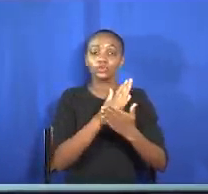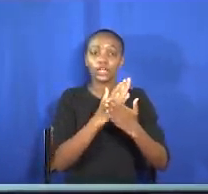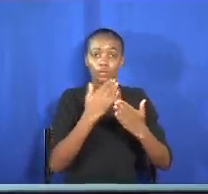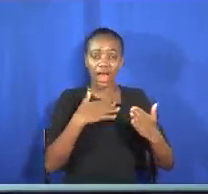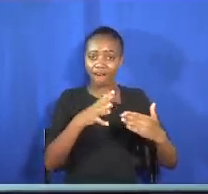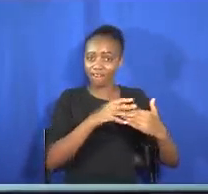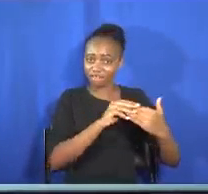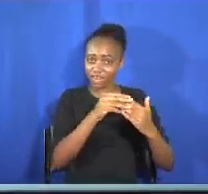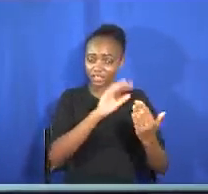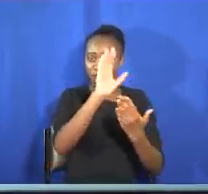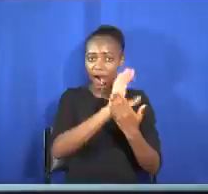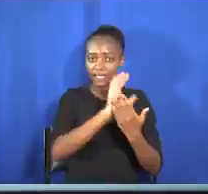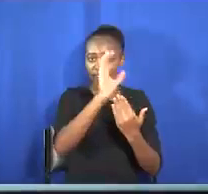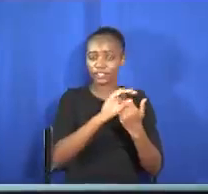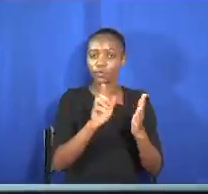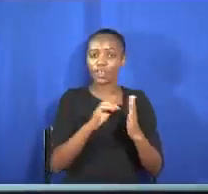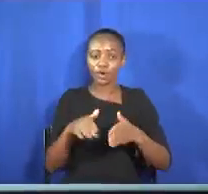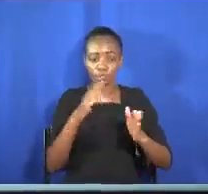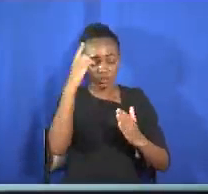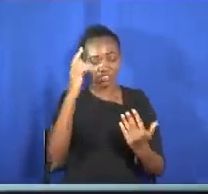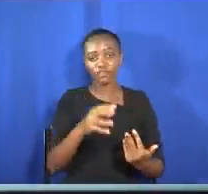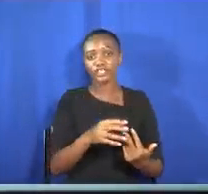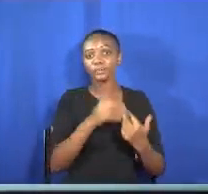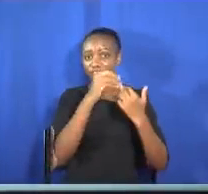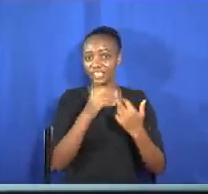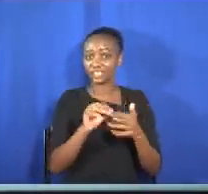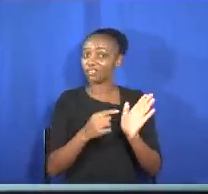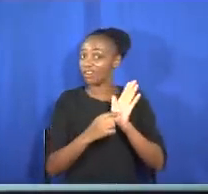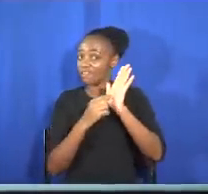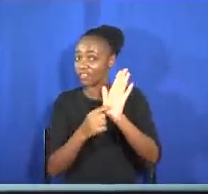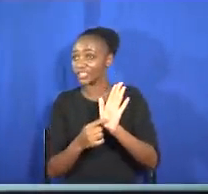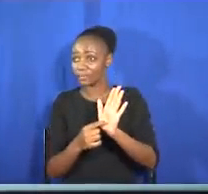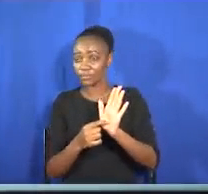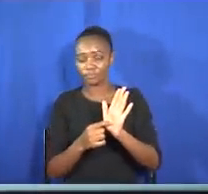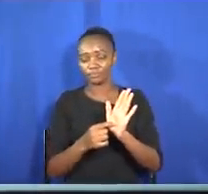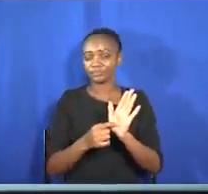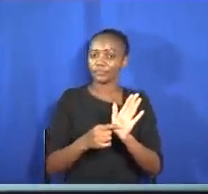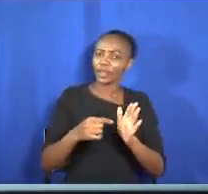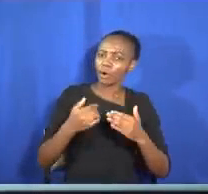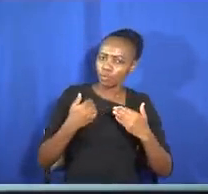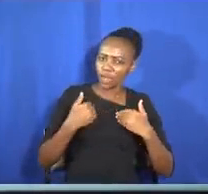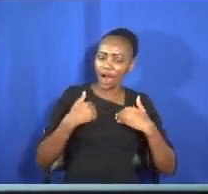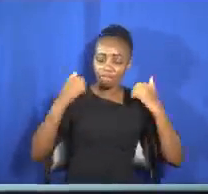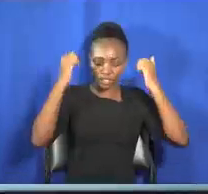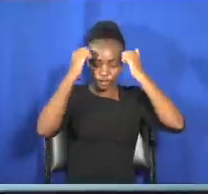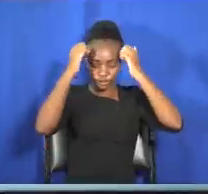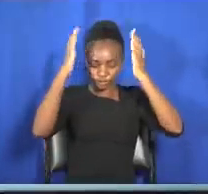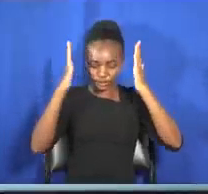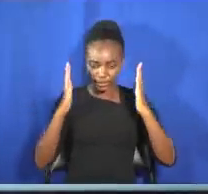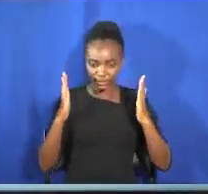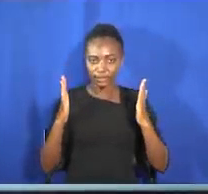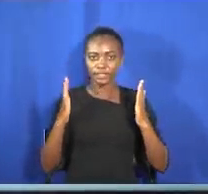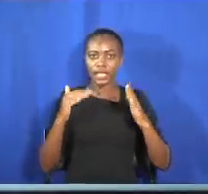flexible with opportunities for specialization. So we are saying here, like now we are putting students